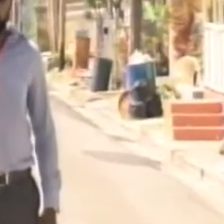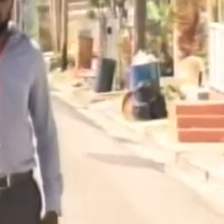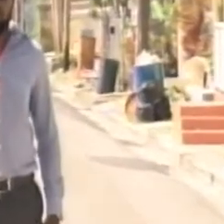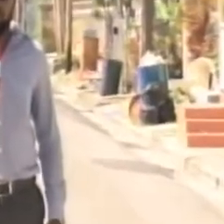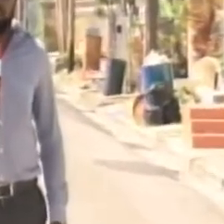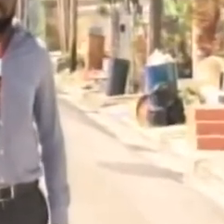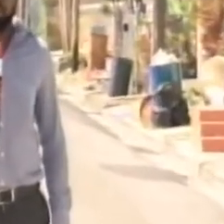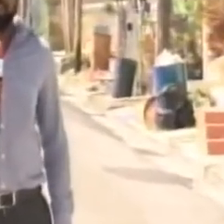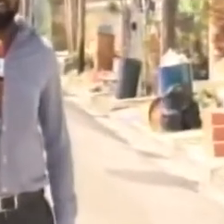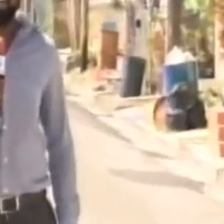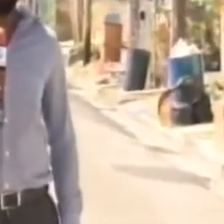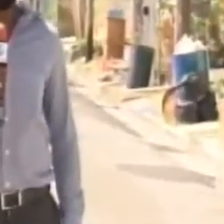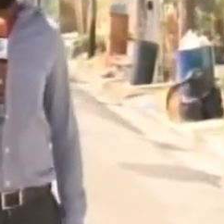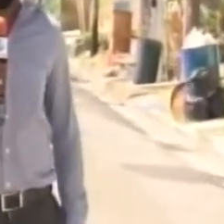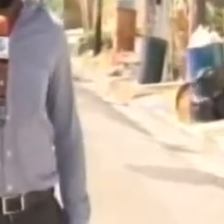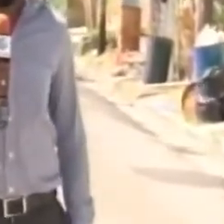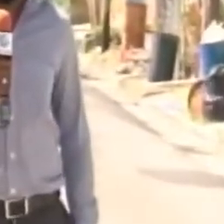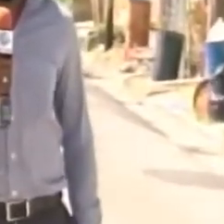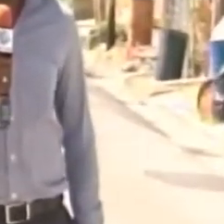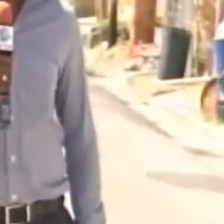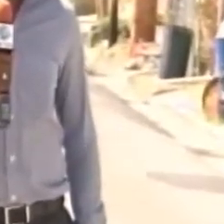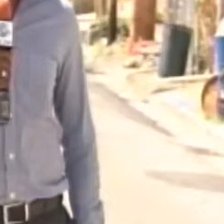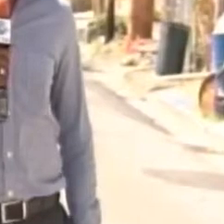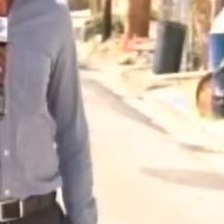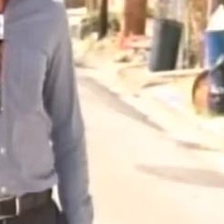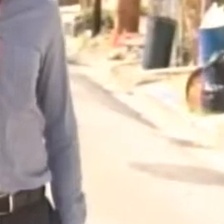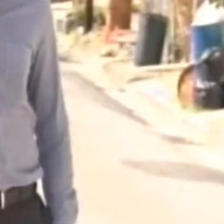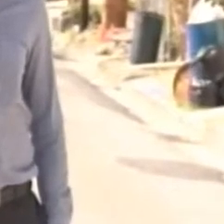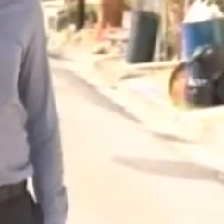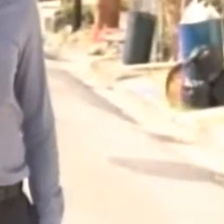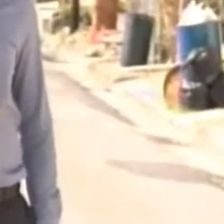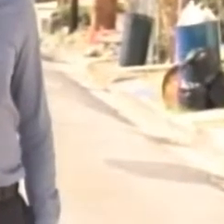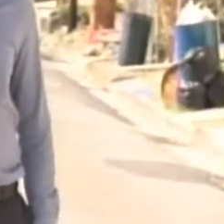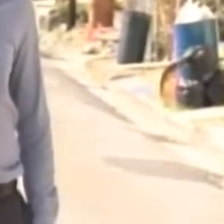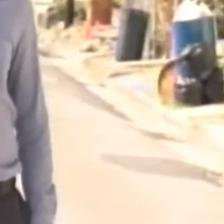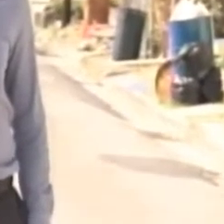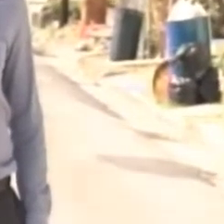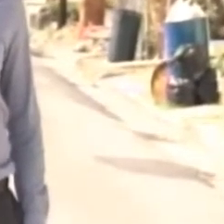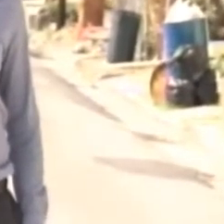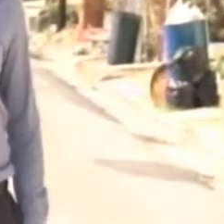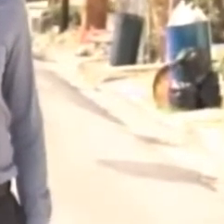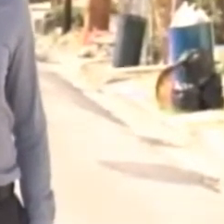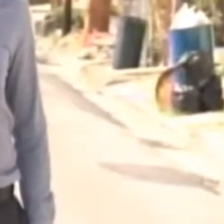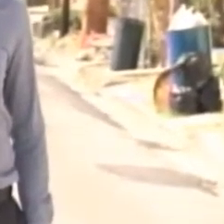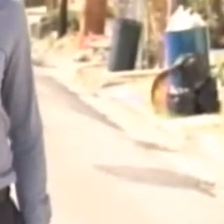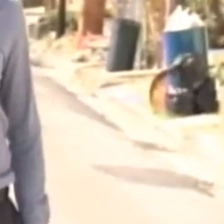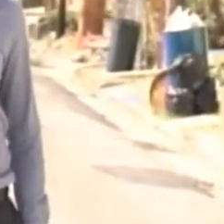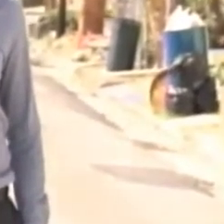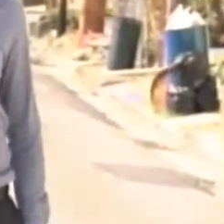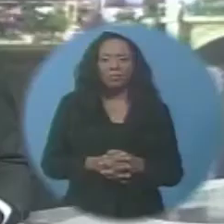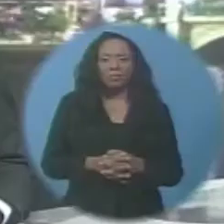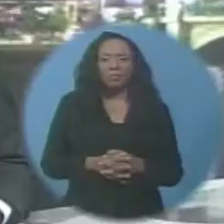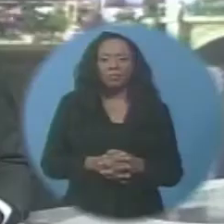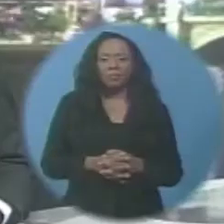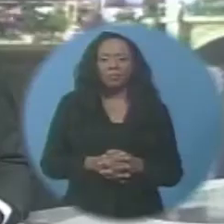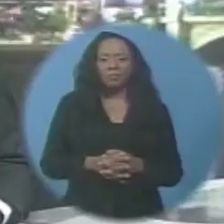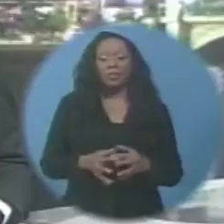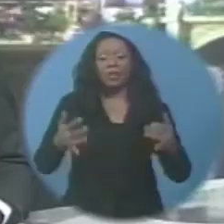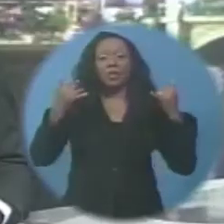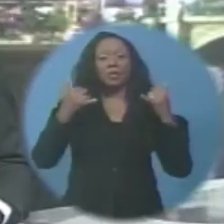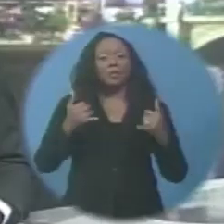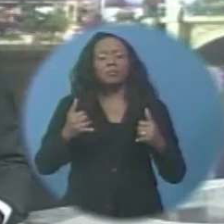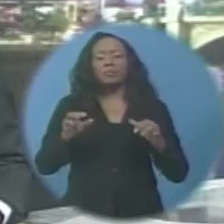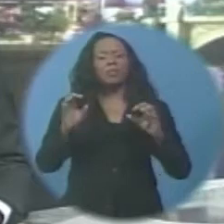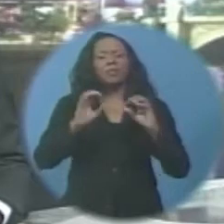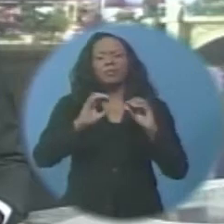The 2-hour ceremony will be live right here on CBC TV8. Shane Jones, CBC News. Thanks,